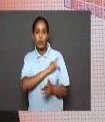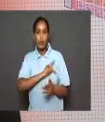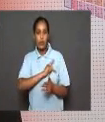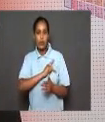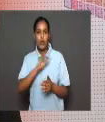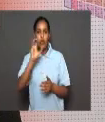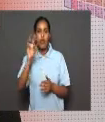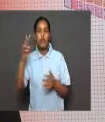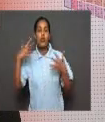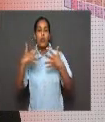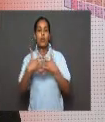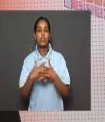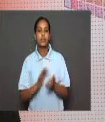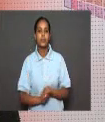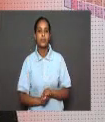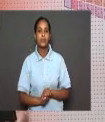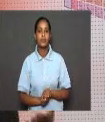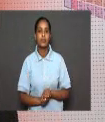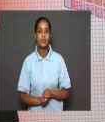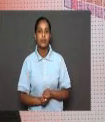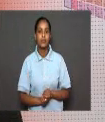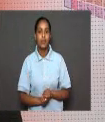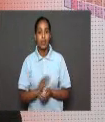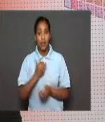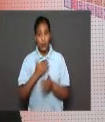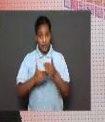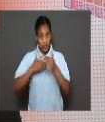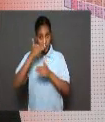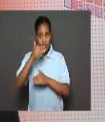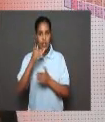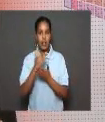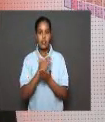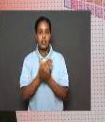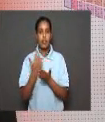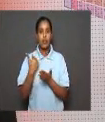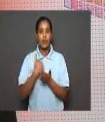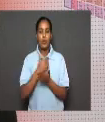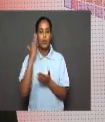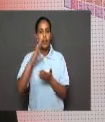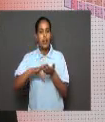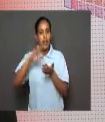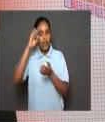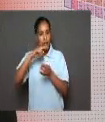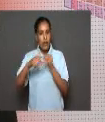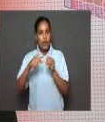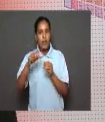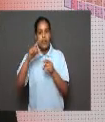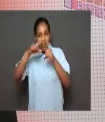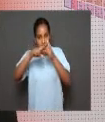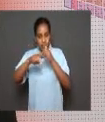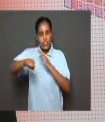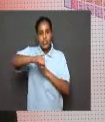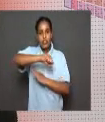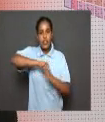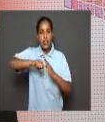of covalent compounds. In our next lesson, we will learn about the valence